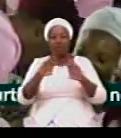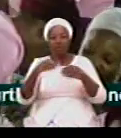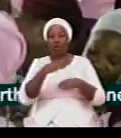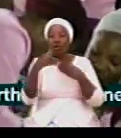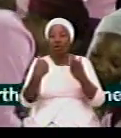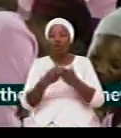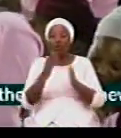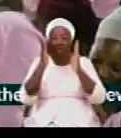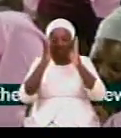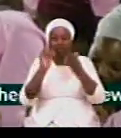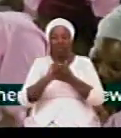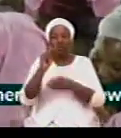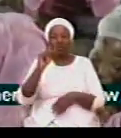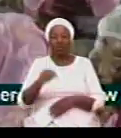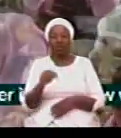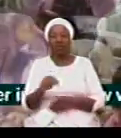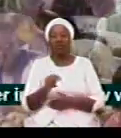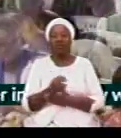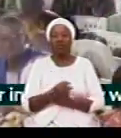Please, counselors, let's